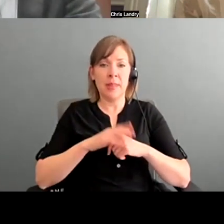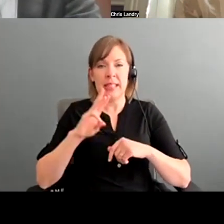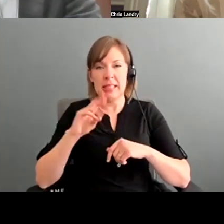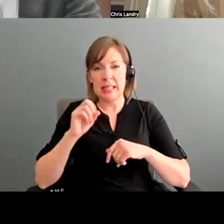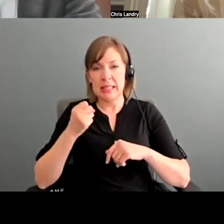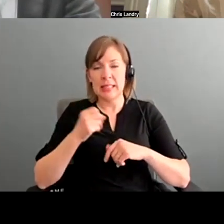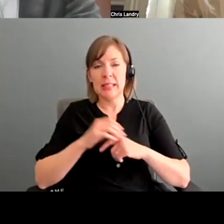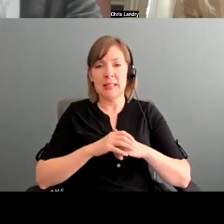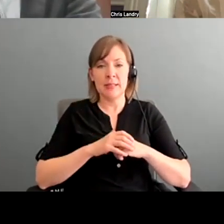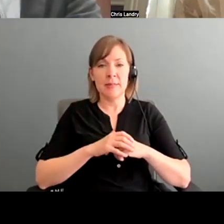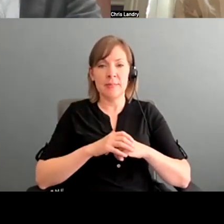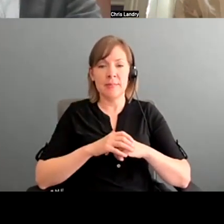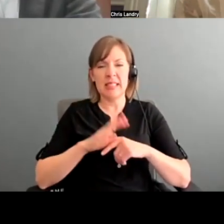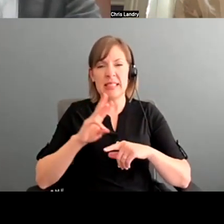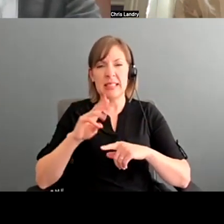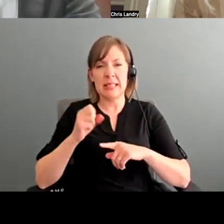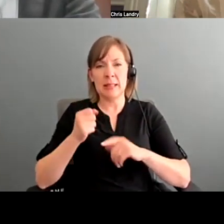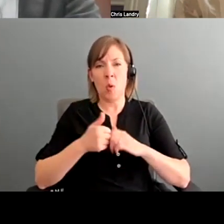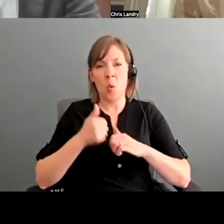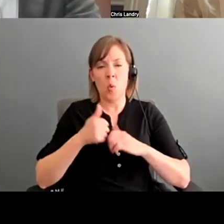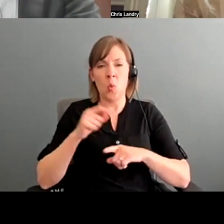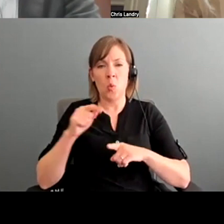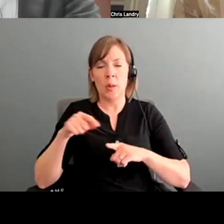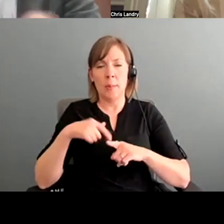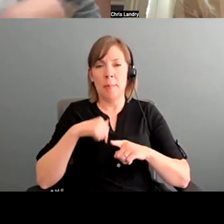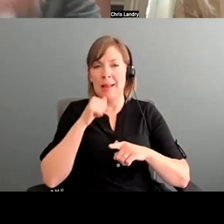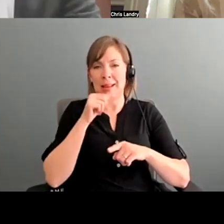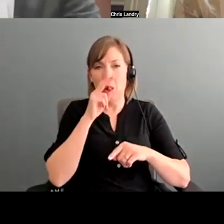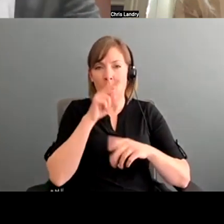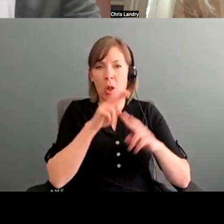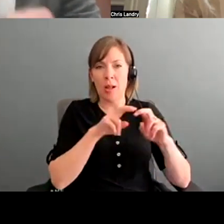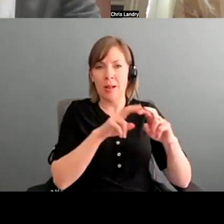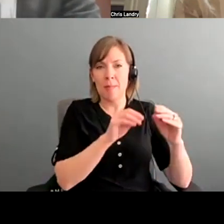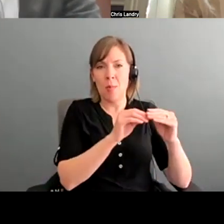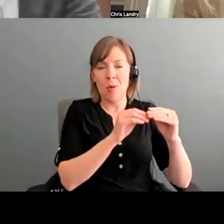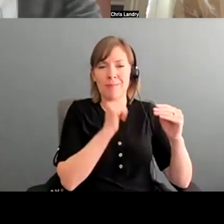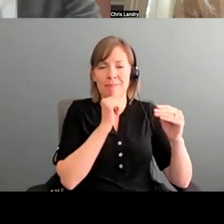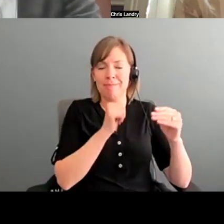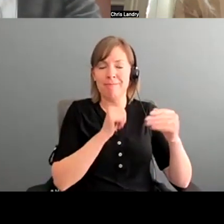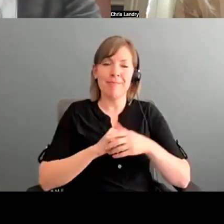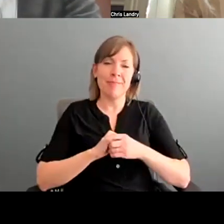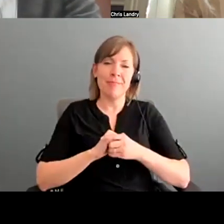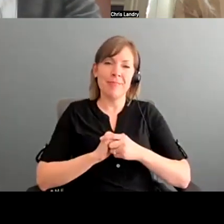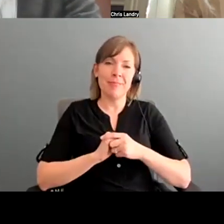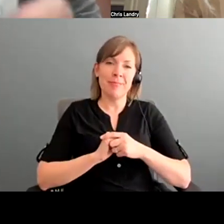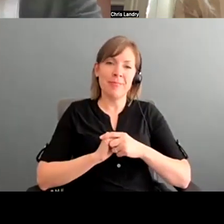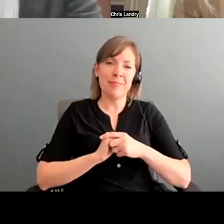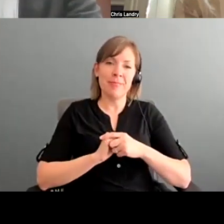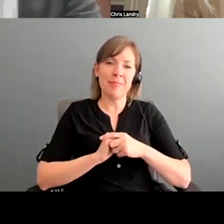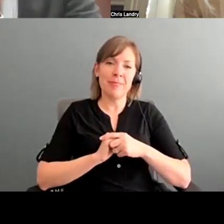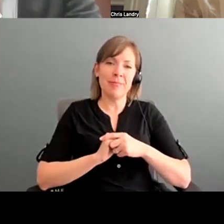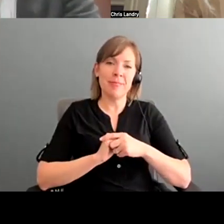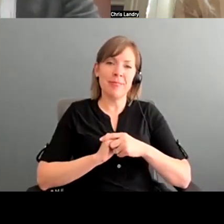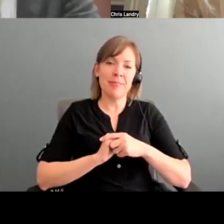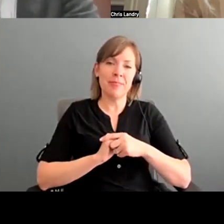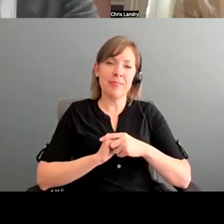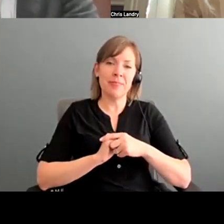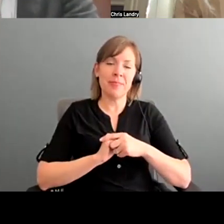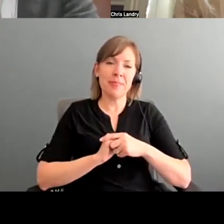or primarily in the 60s. But I didn't look at patient records going up that far.